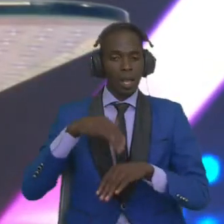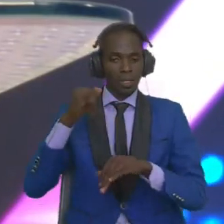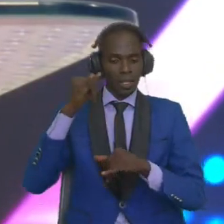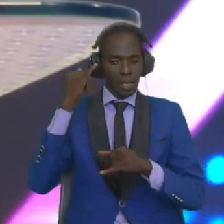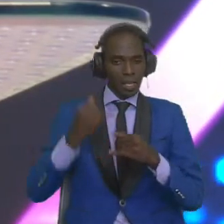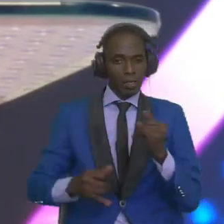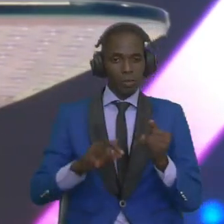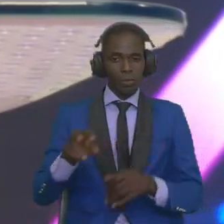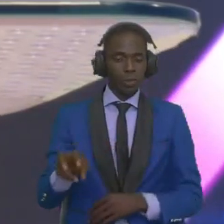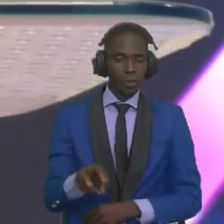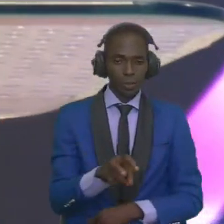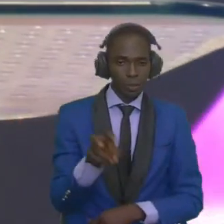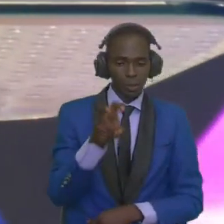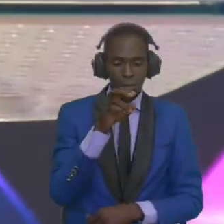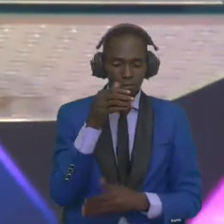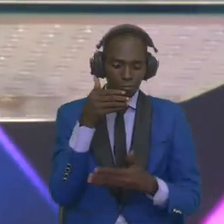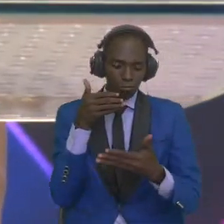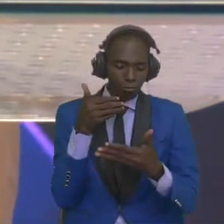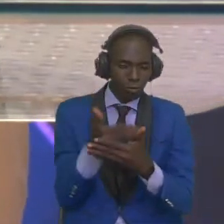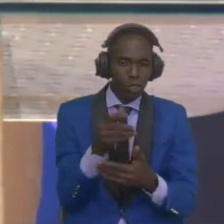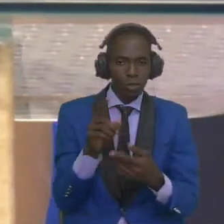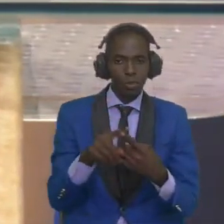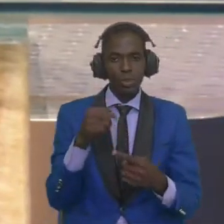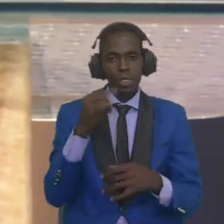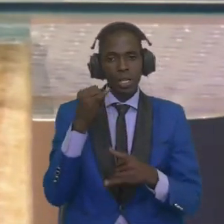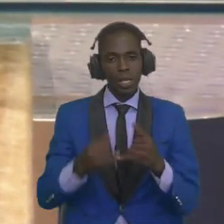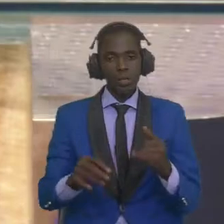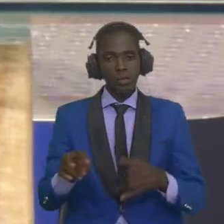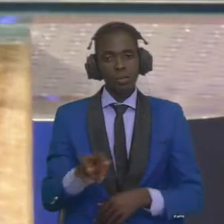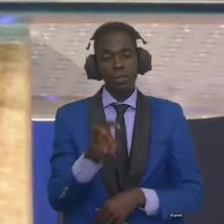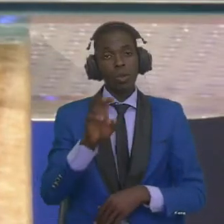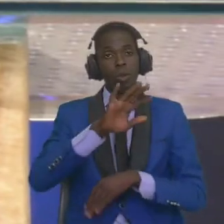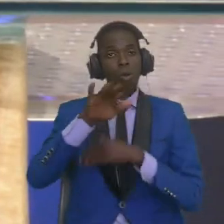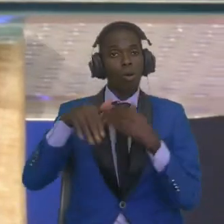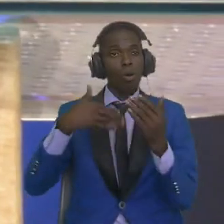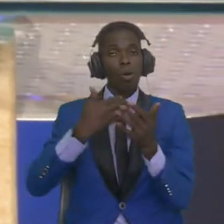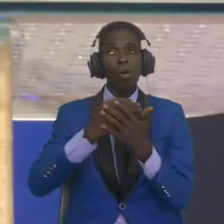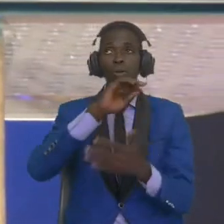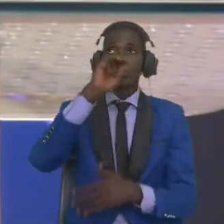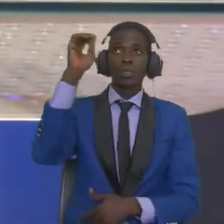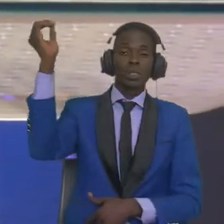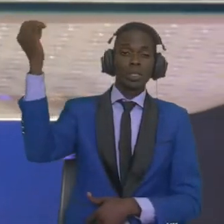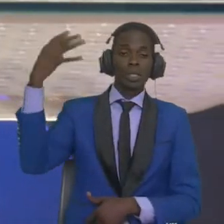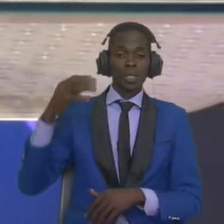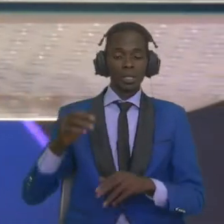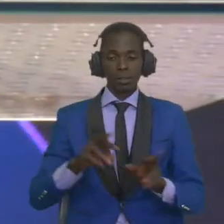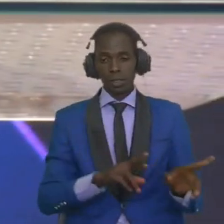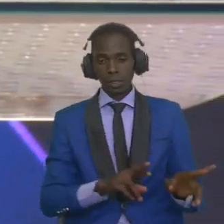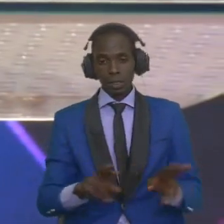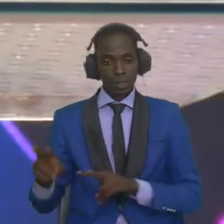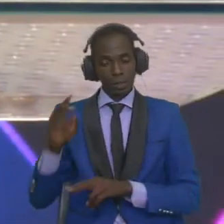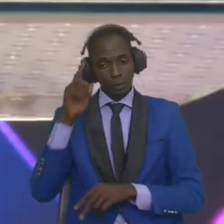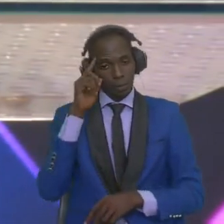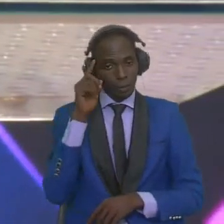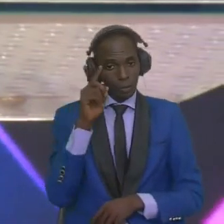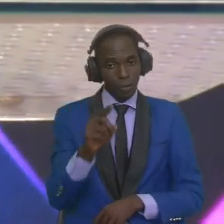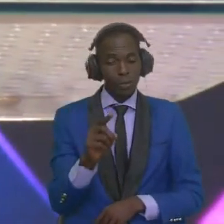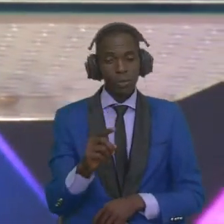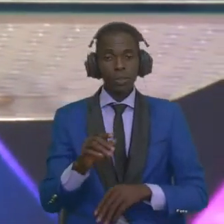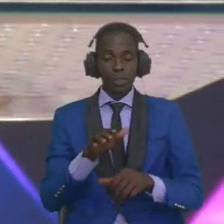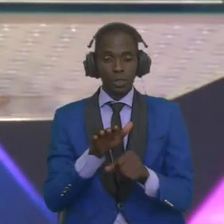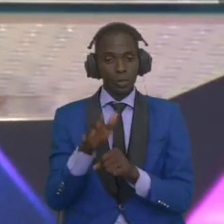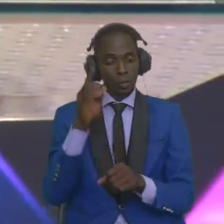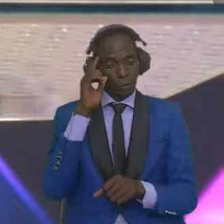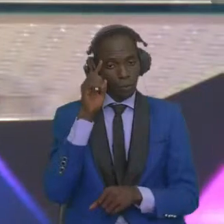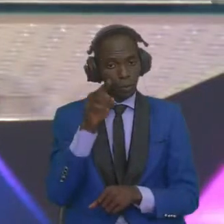near to the end of the journey, all grace, abundant grace, available for you, sufficient to carry you